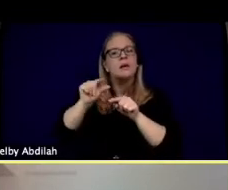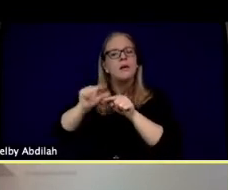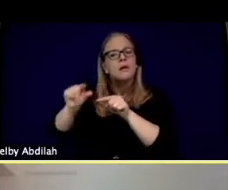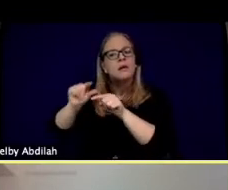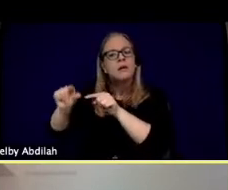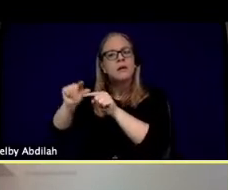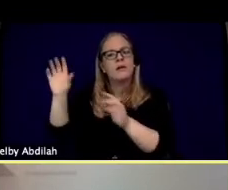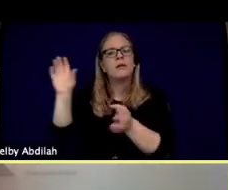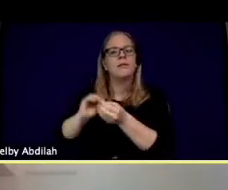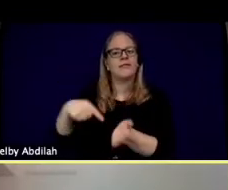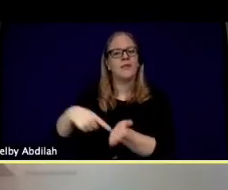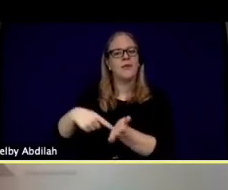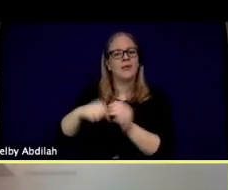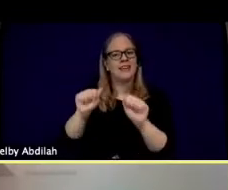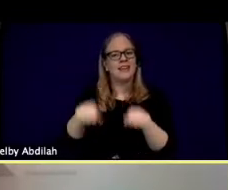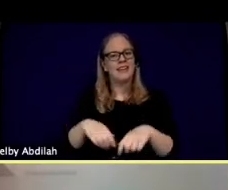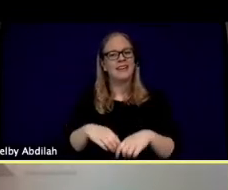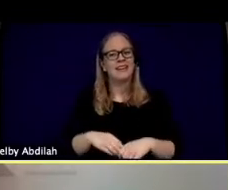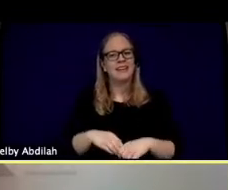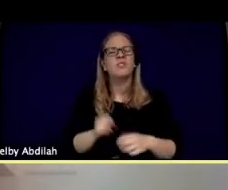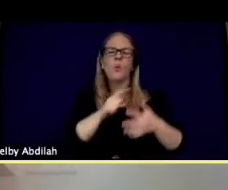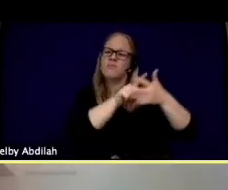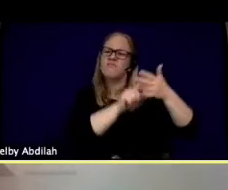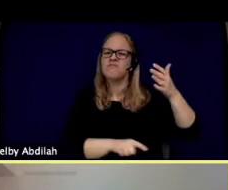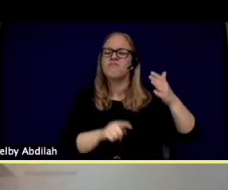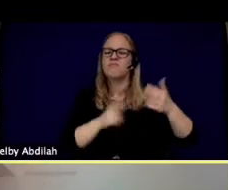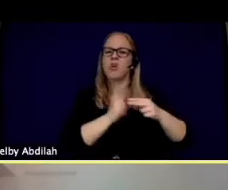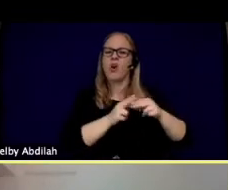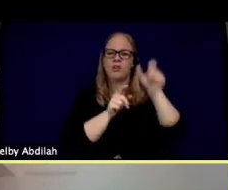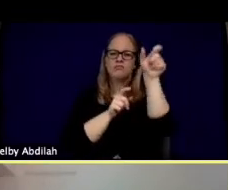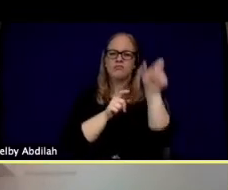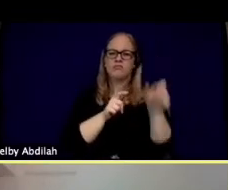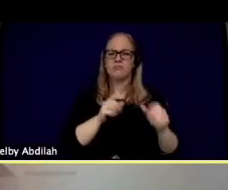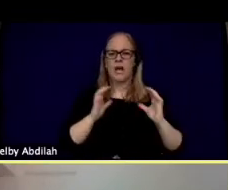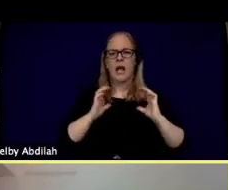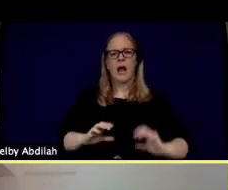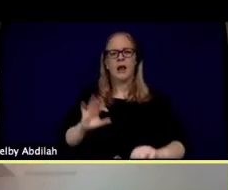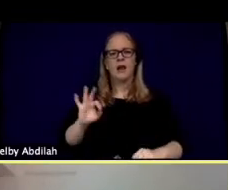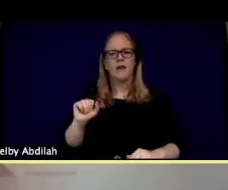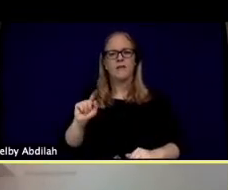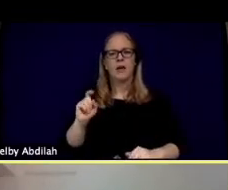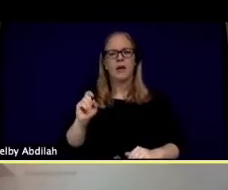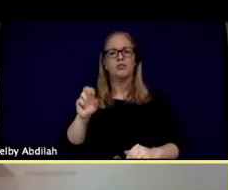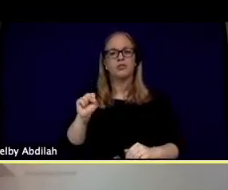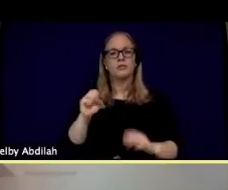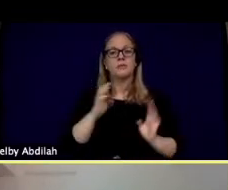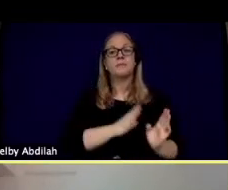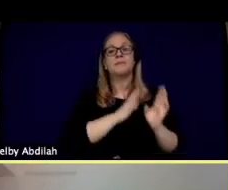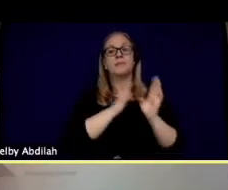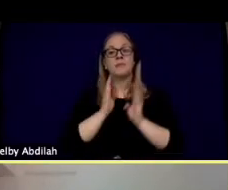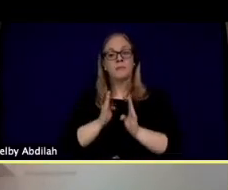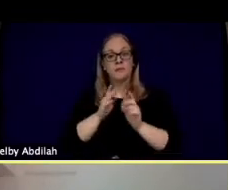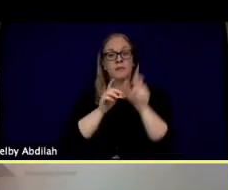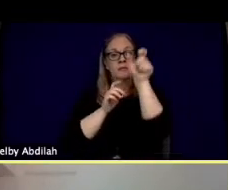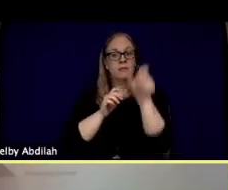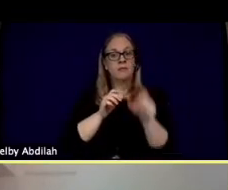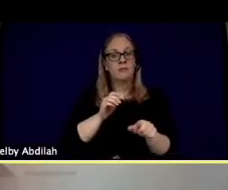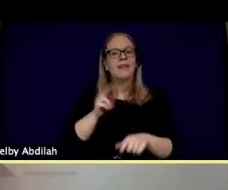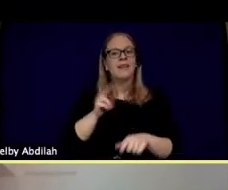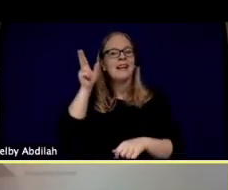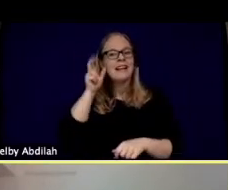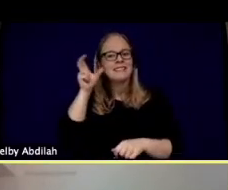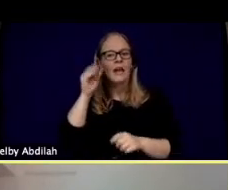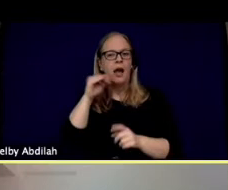time. So these are client factors. Then what we look at are the listening environmental factors. We